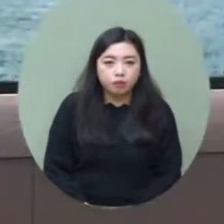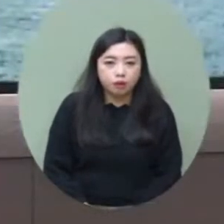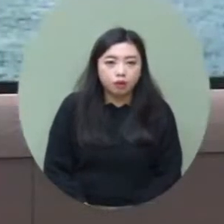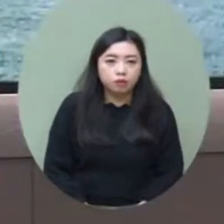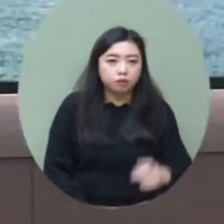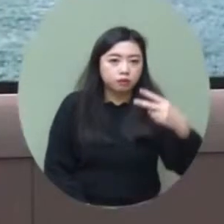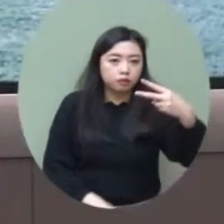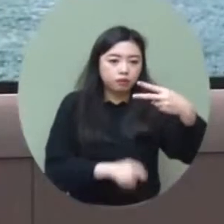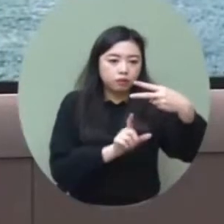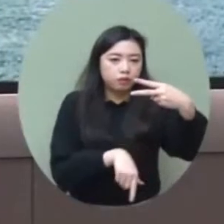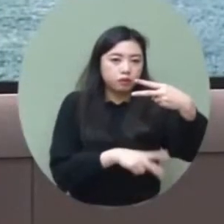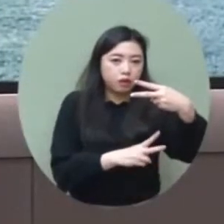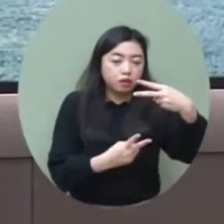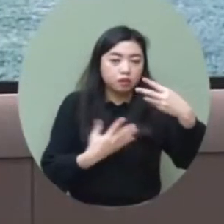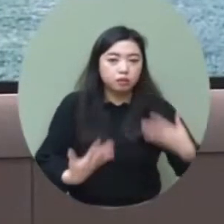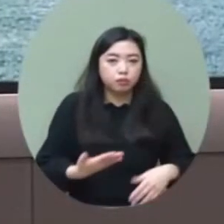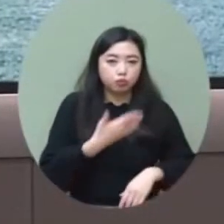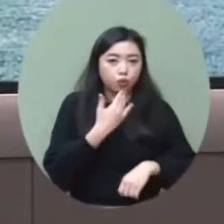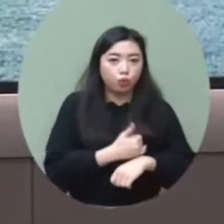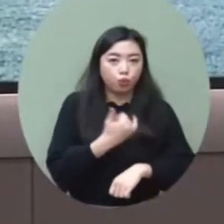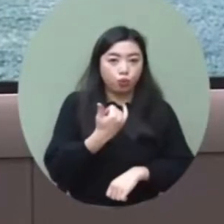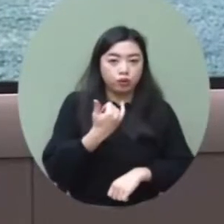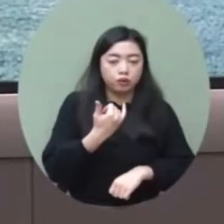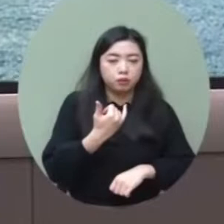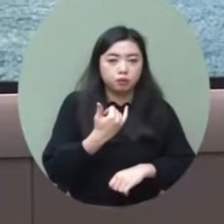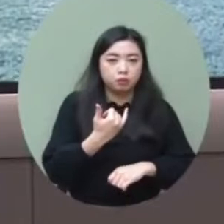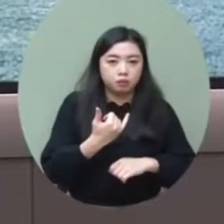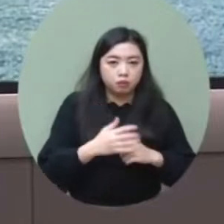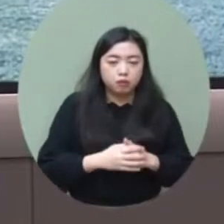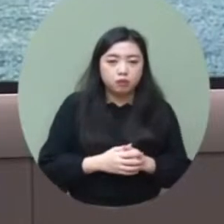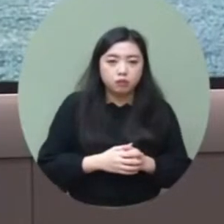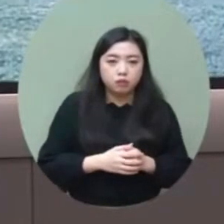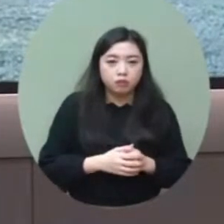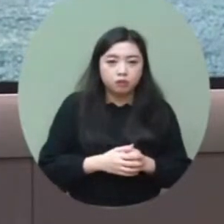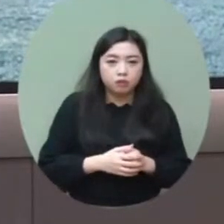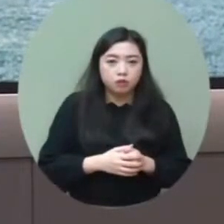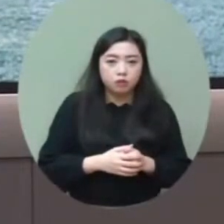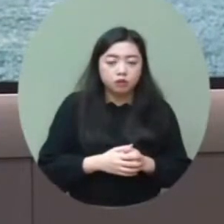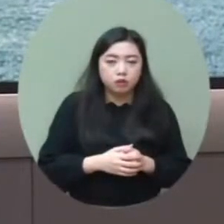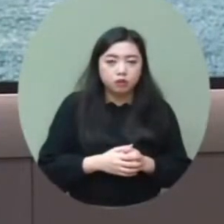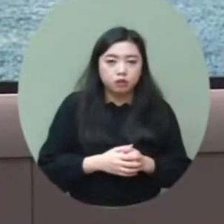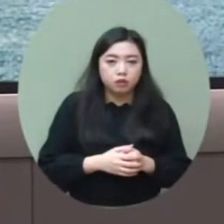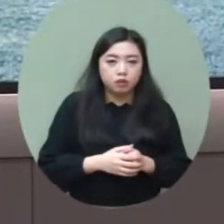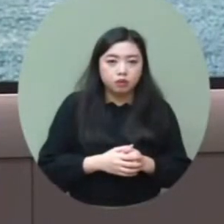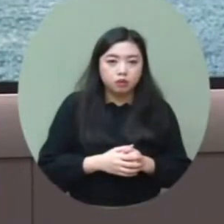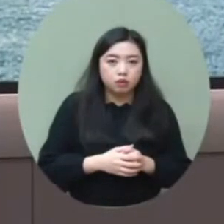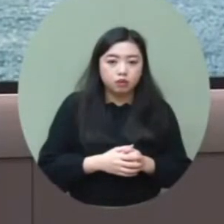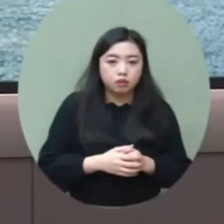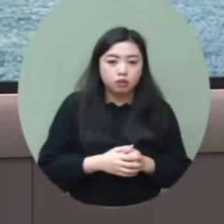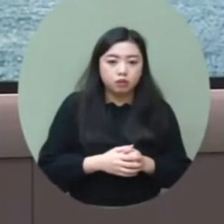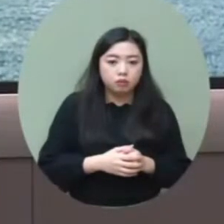So today is the 22nd. As at 6 a.m. this morning, we have